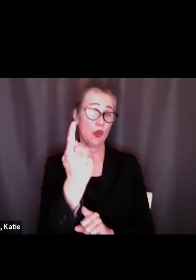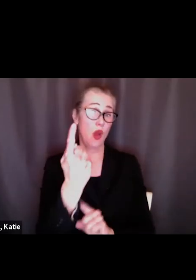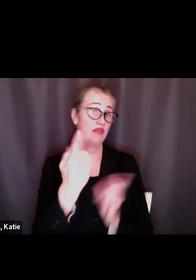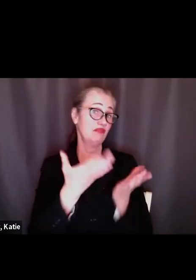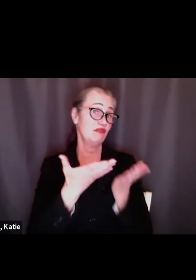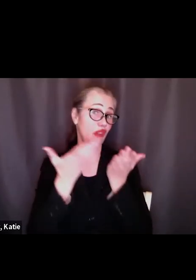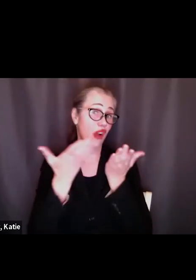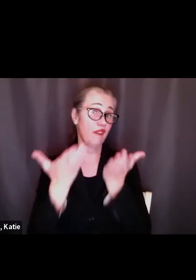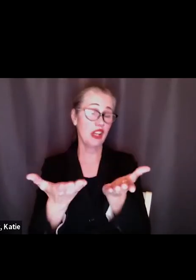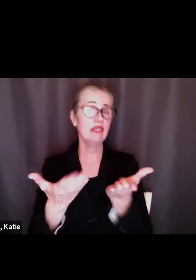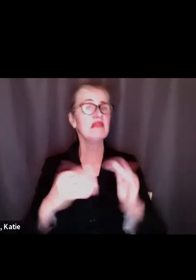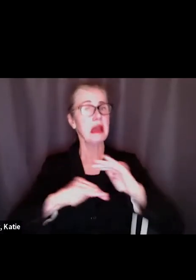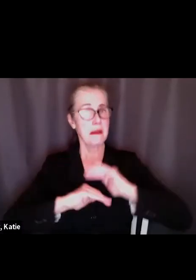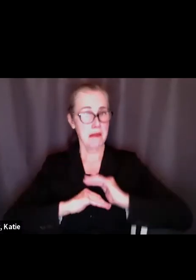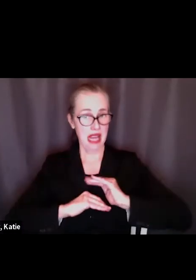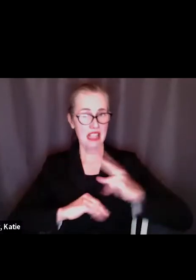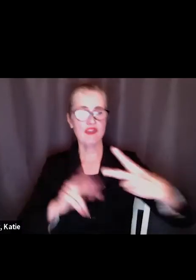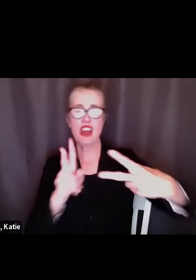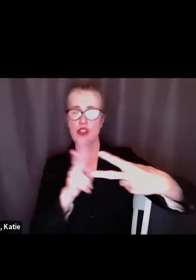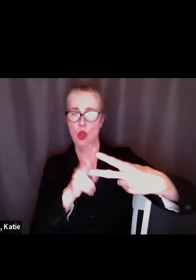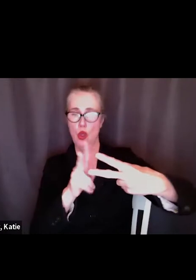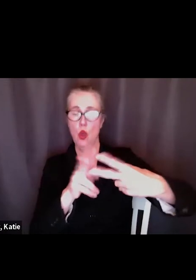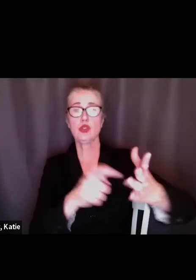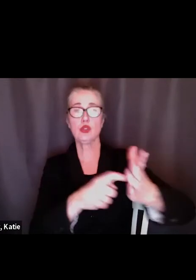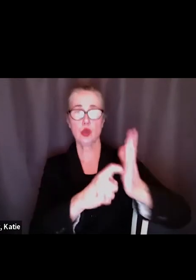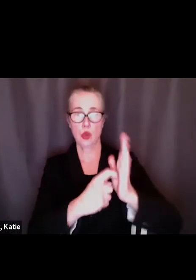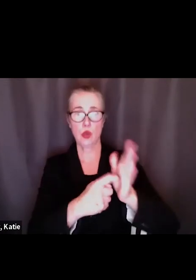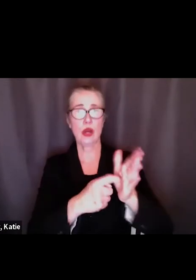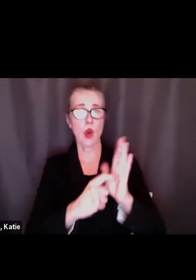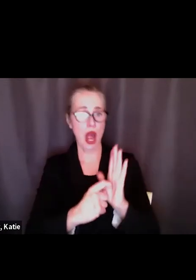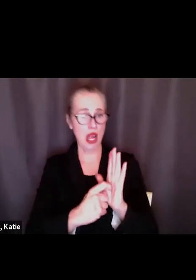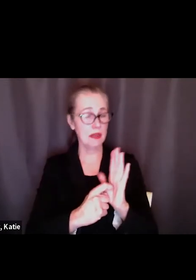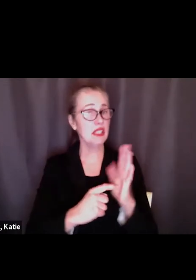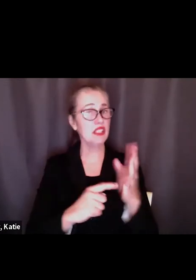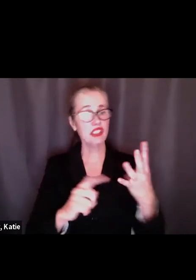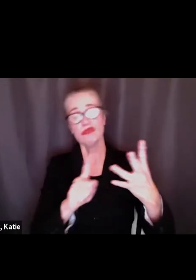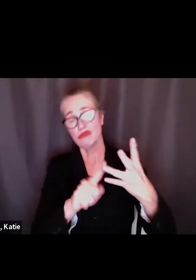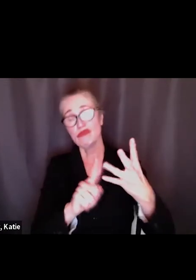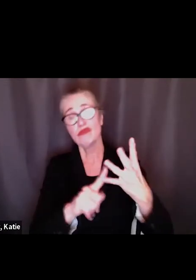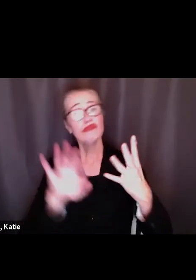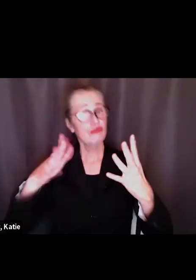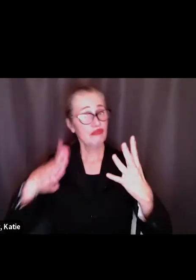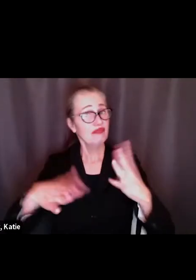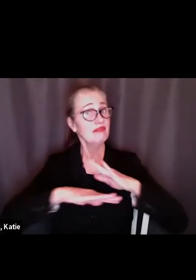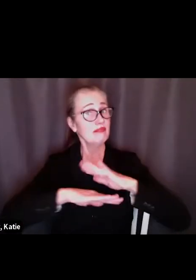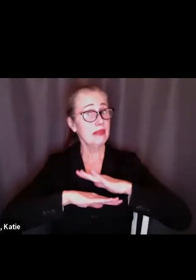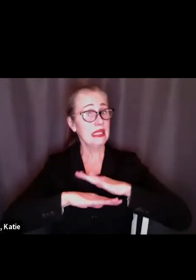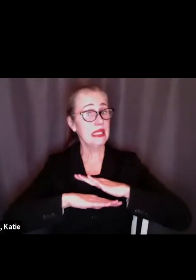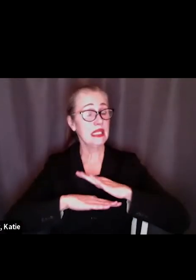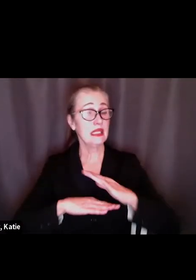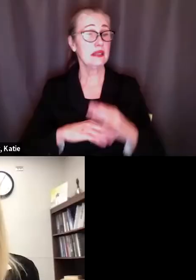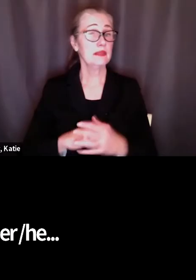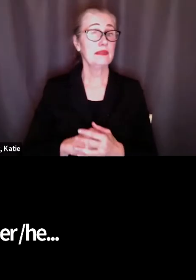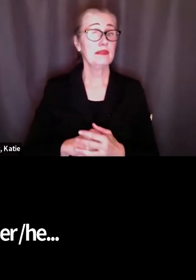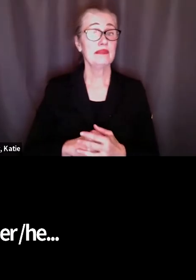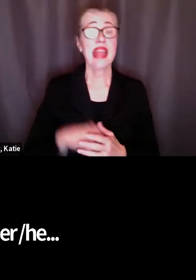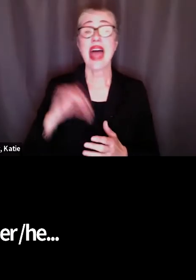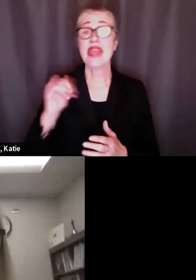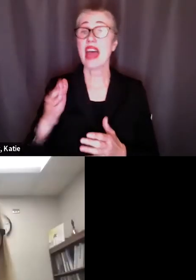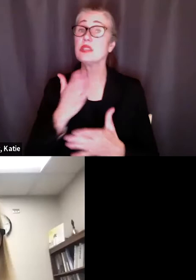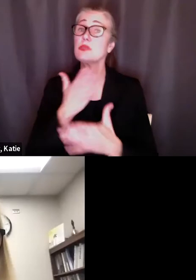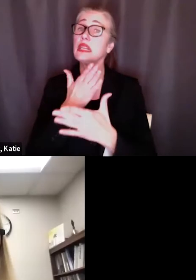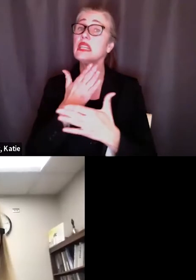you know the requirements that are that are in law and um a pretty good distribution as well